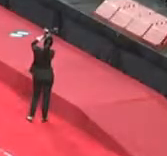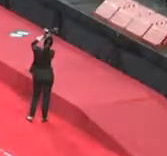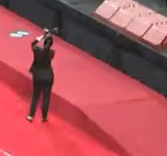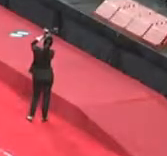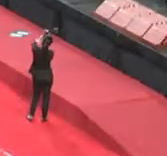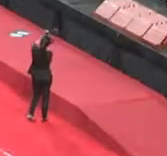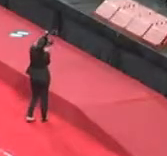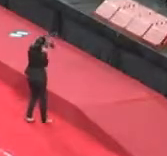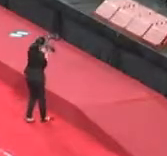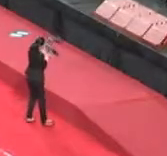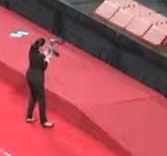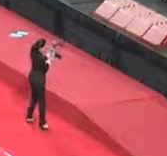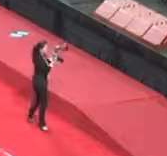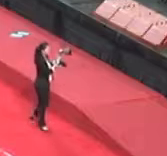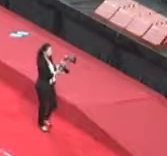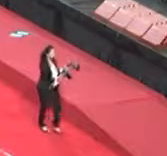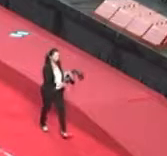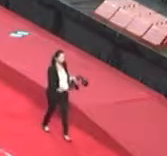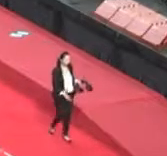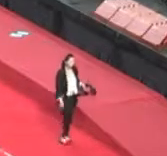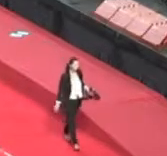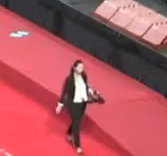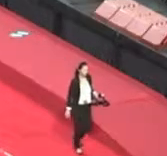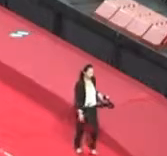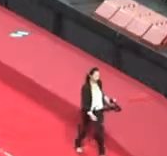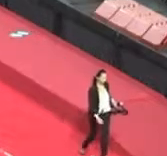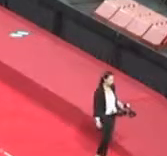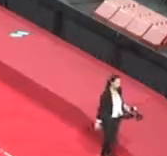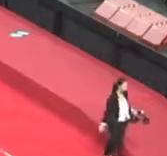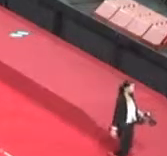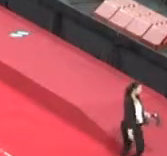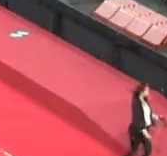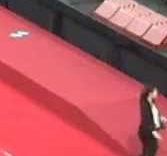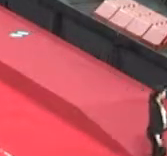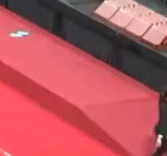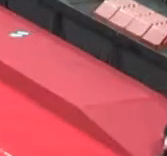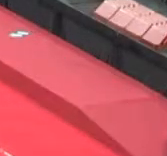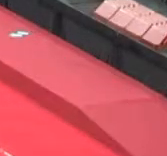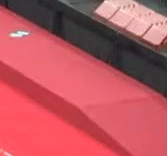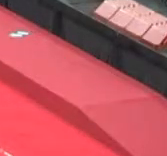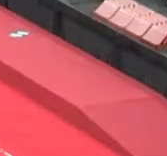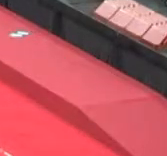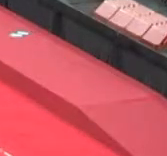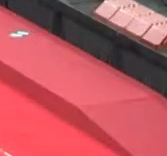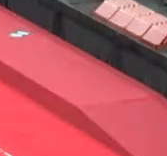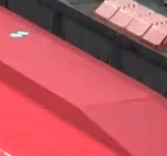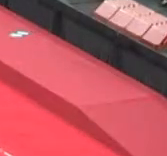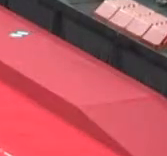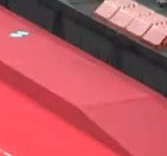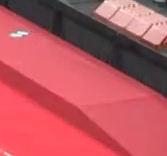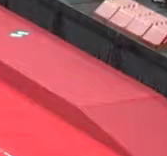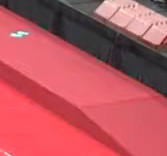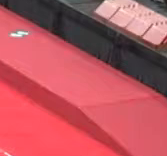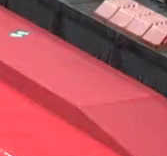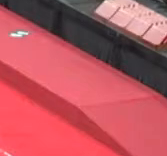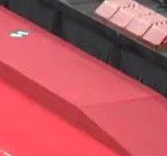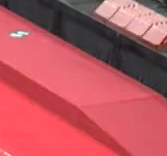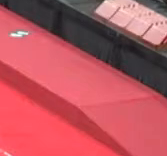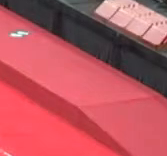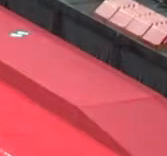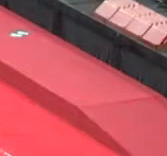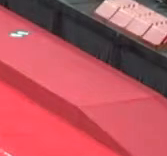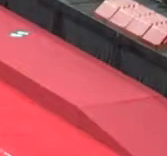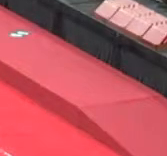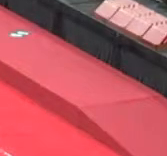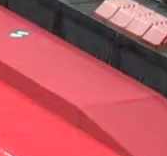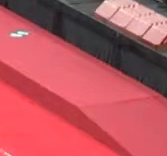Good afternoon. Wow, what a crowd we have. You must be quite popular. I'm talking about the graduates. Look how many people came